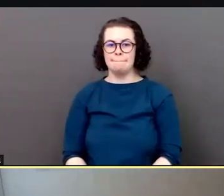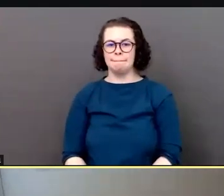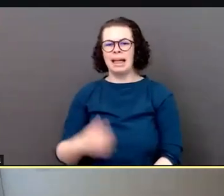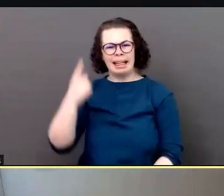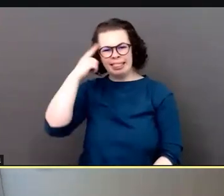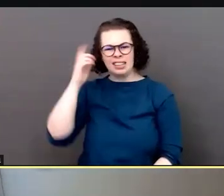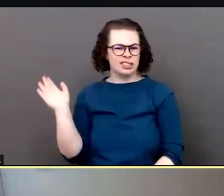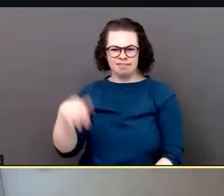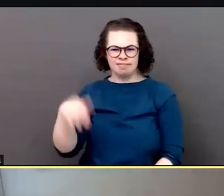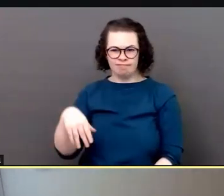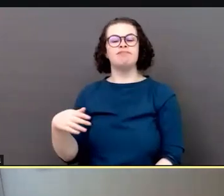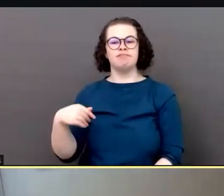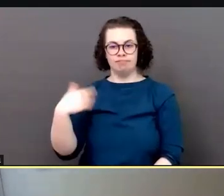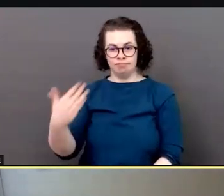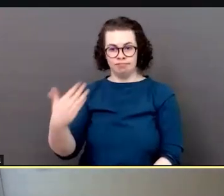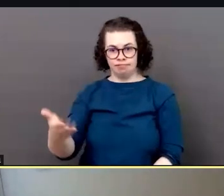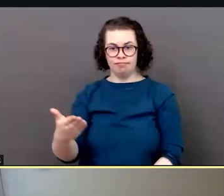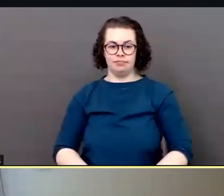to the last one. Next slide, please.